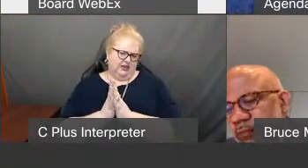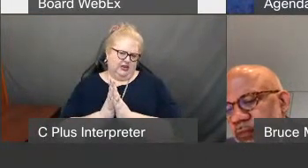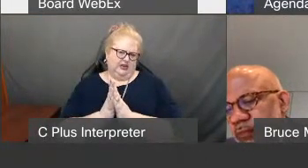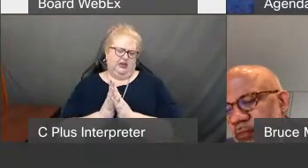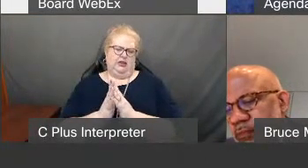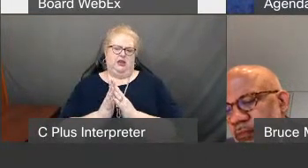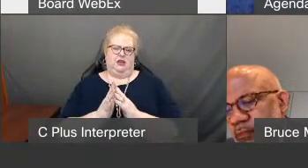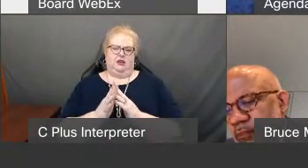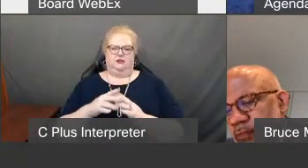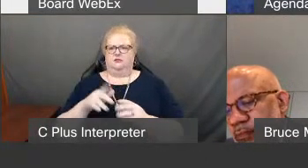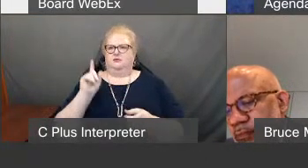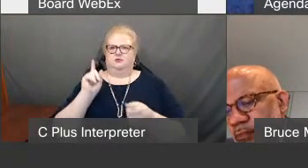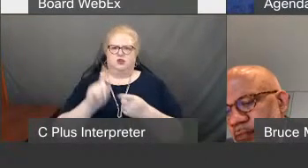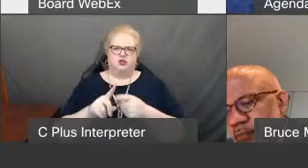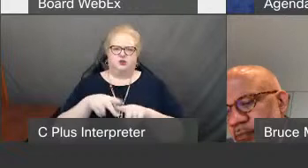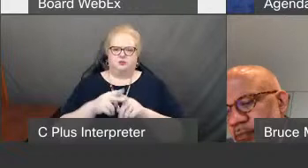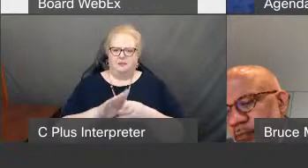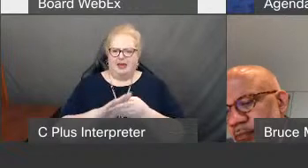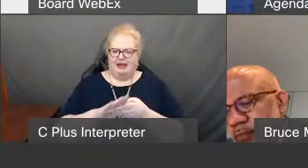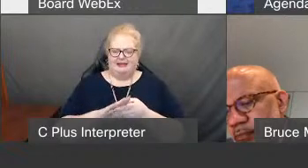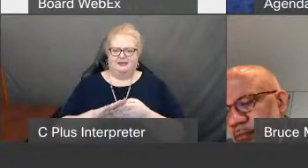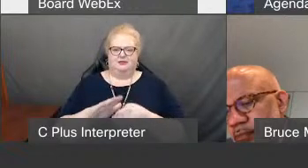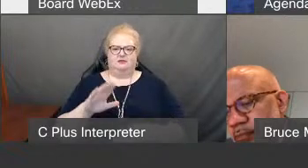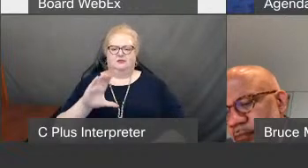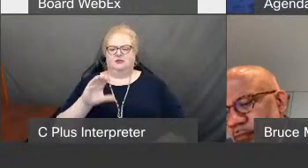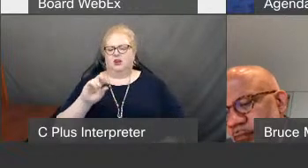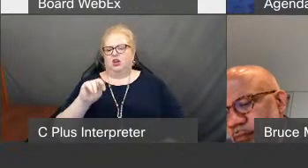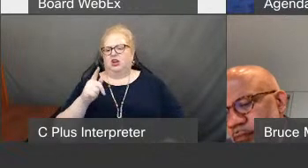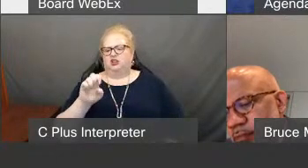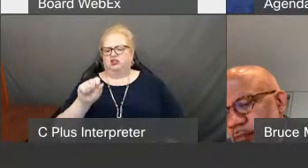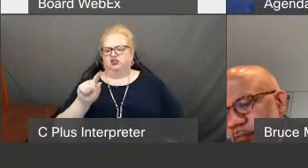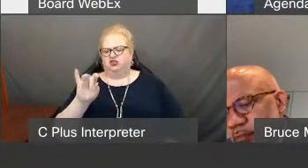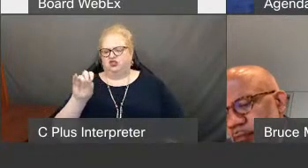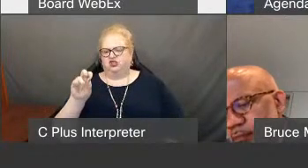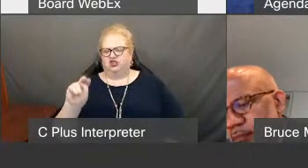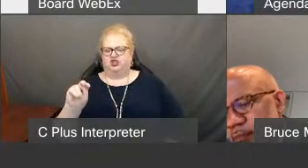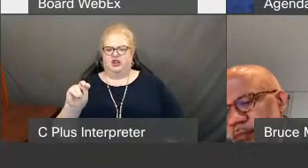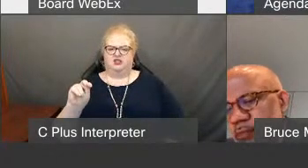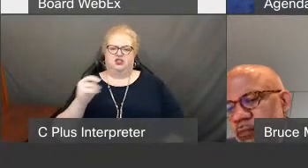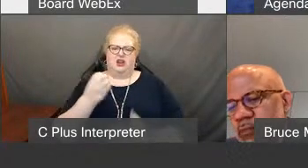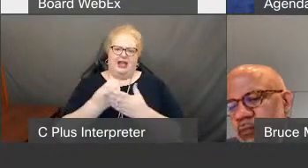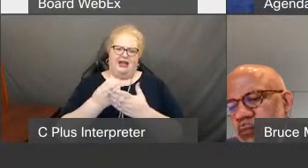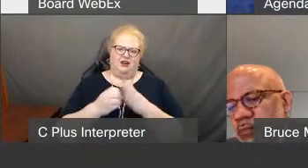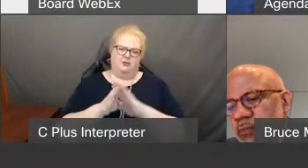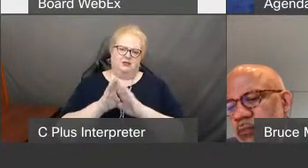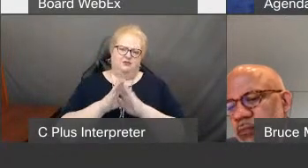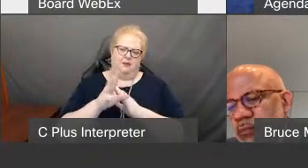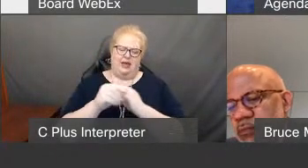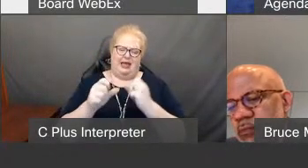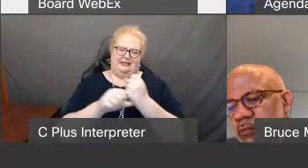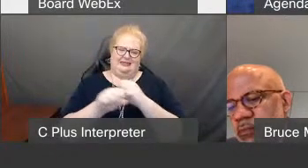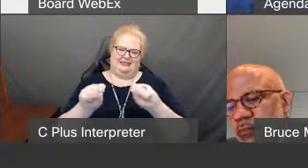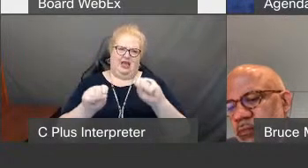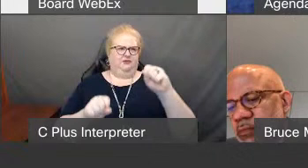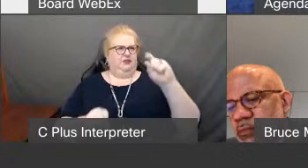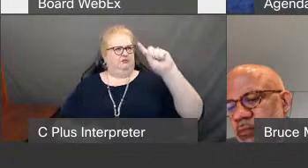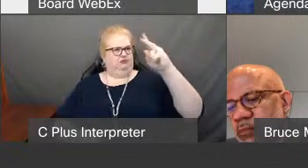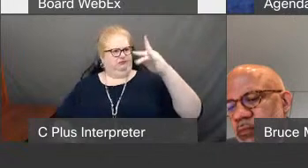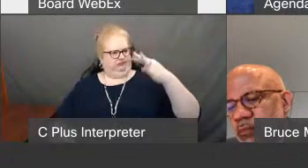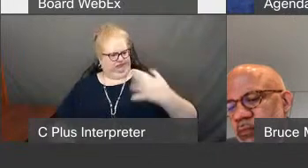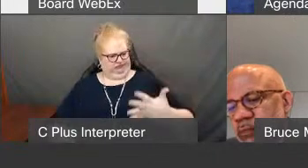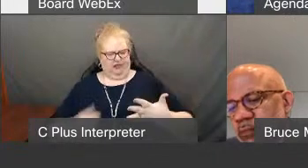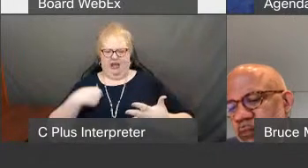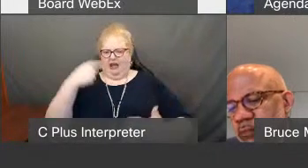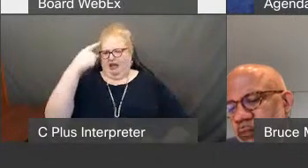reduce maintenance, congestion reduction, economic development, and safety. And I think it needs to be